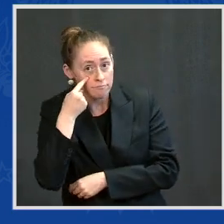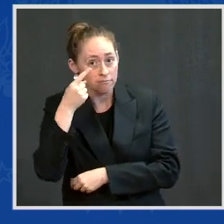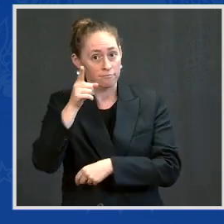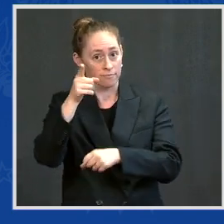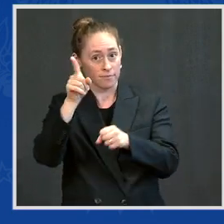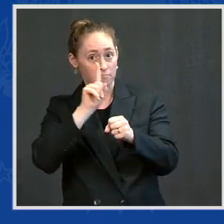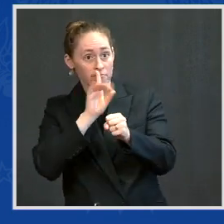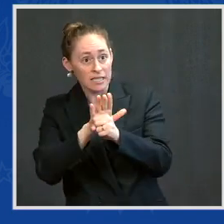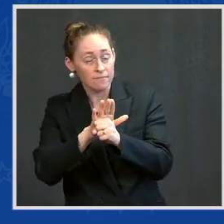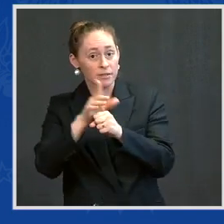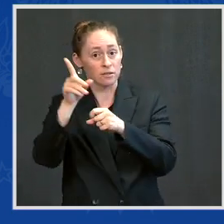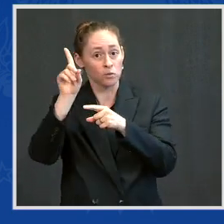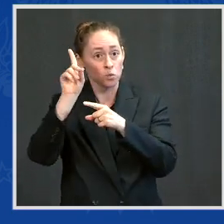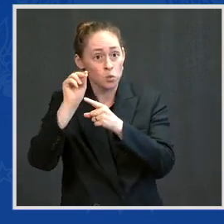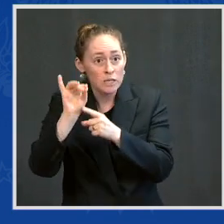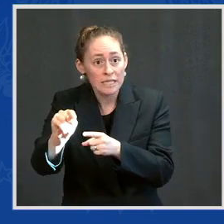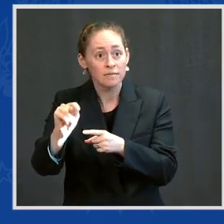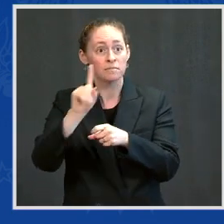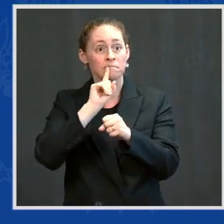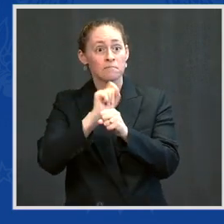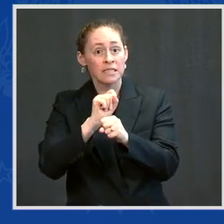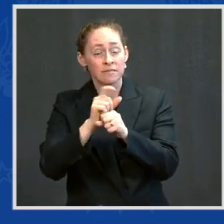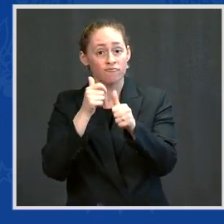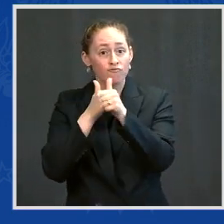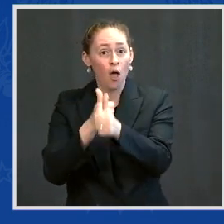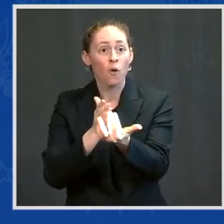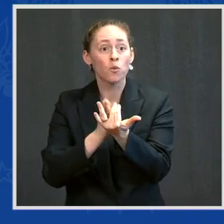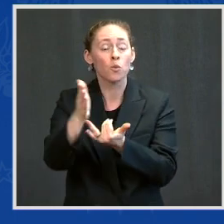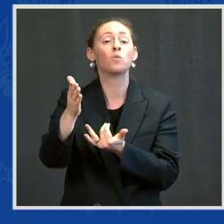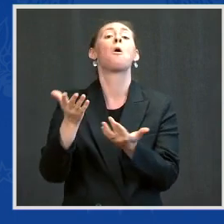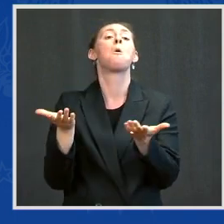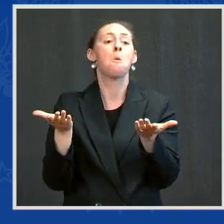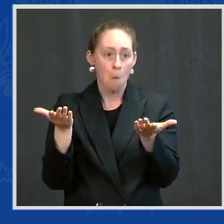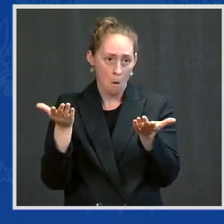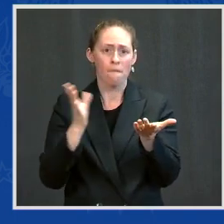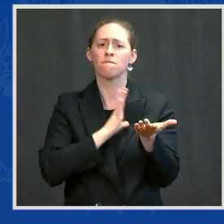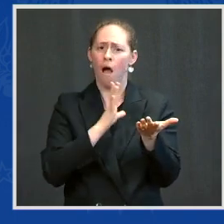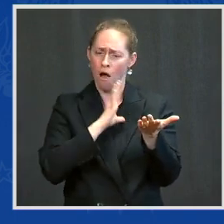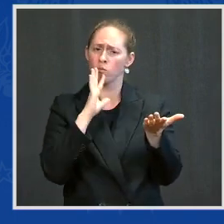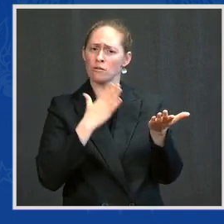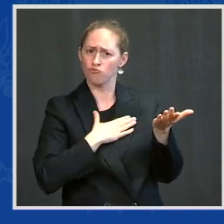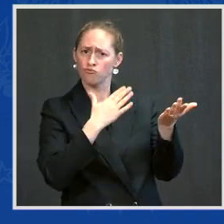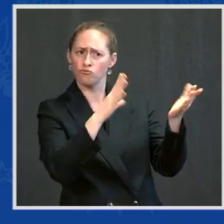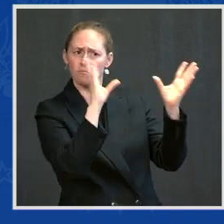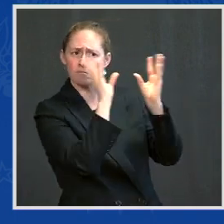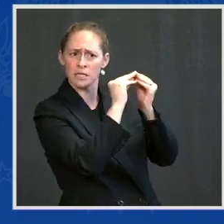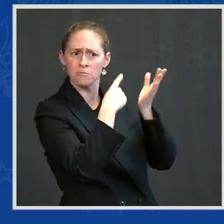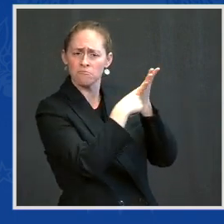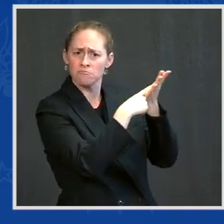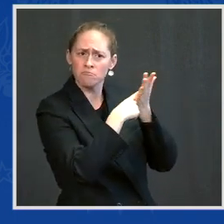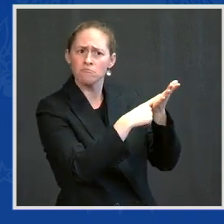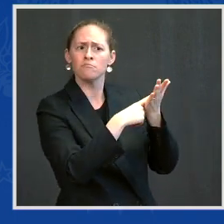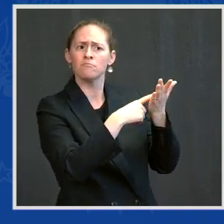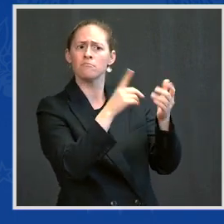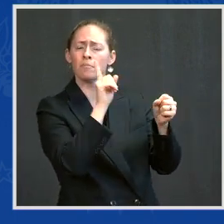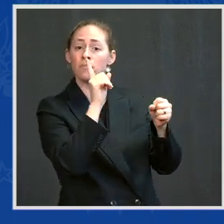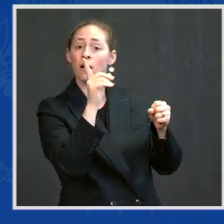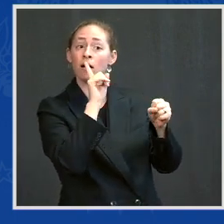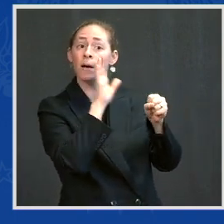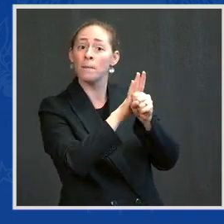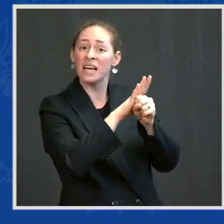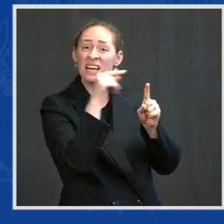him, and if there was a commitment on which we met. And the commitment has to be that there's discussion about his nuclear